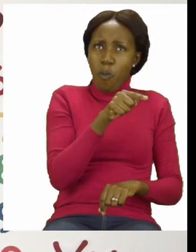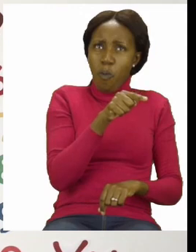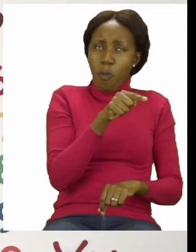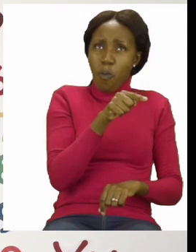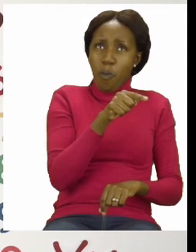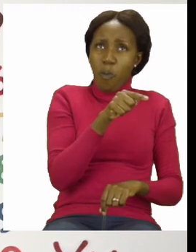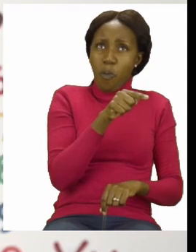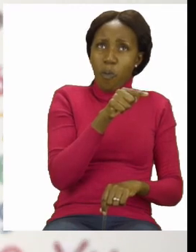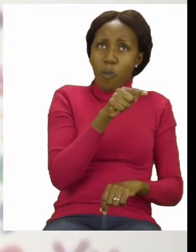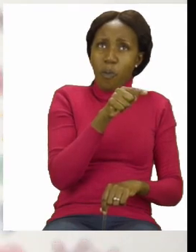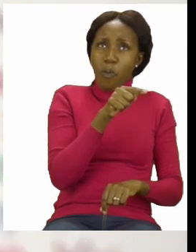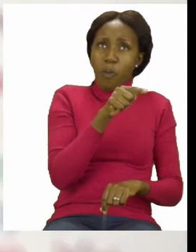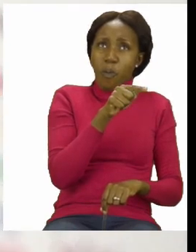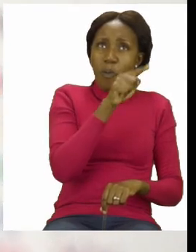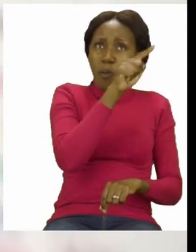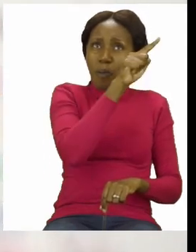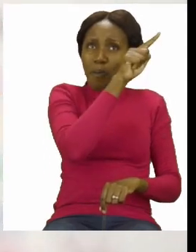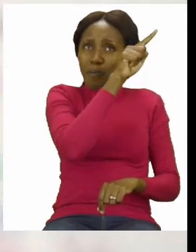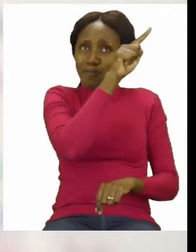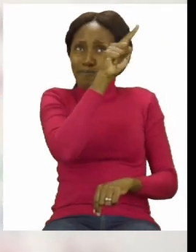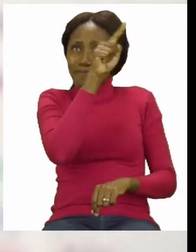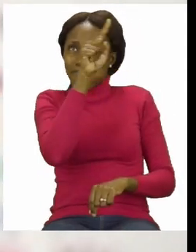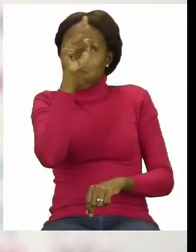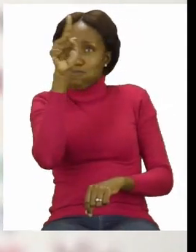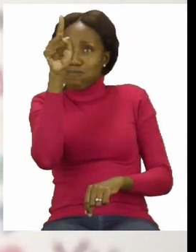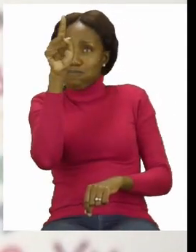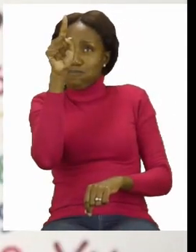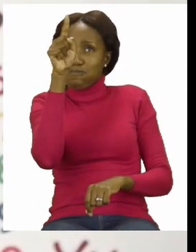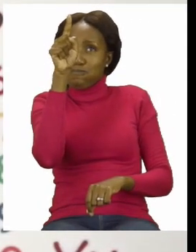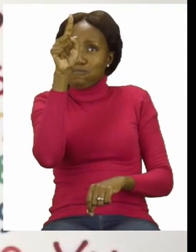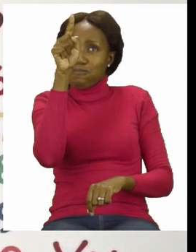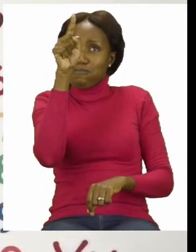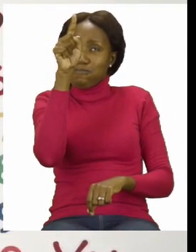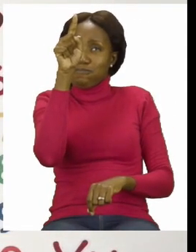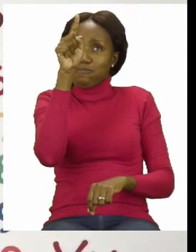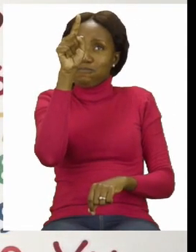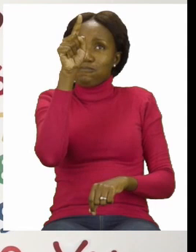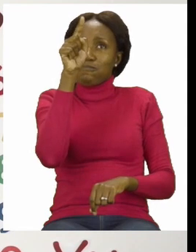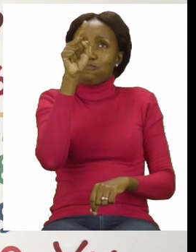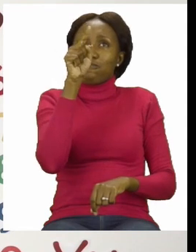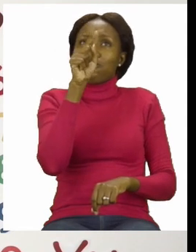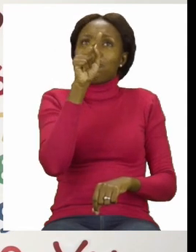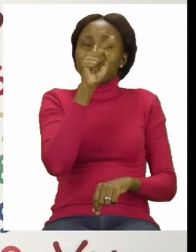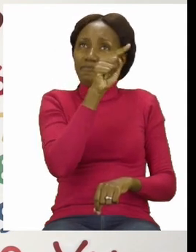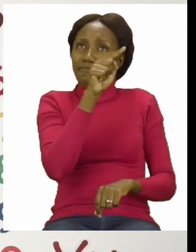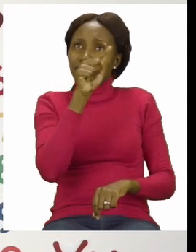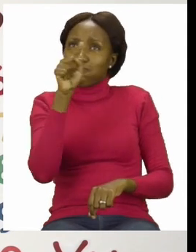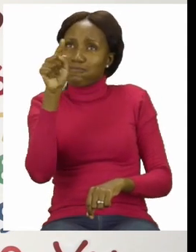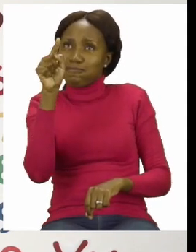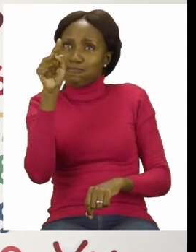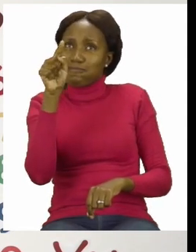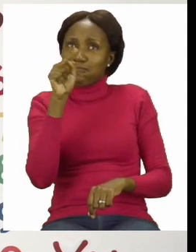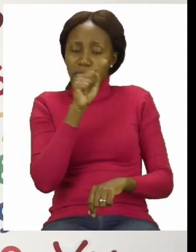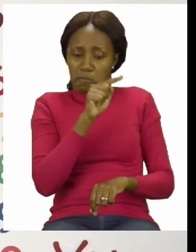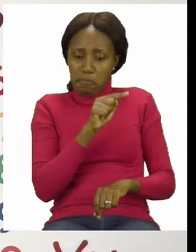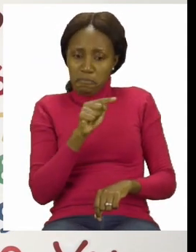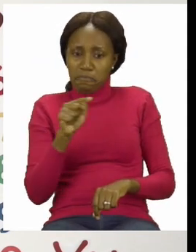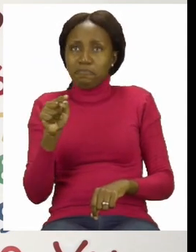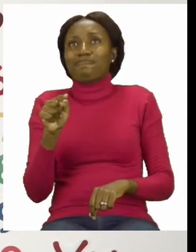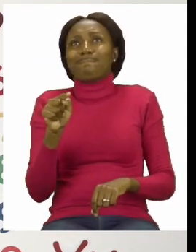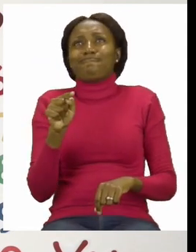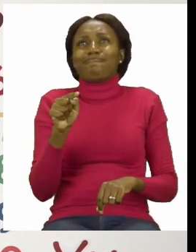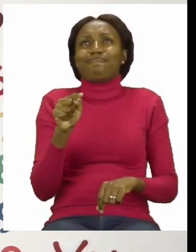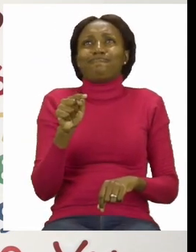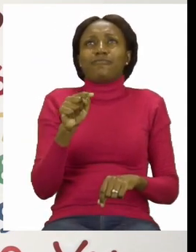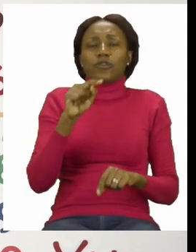down, and then we have the first line across, second line across, and third